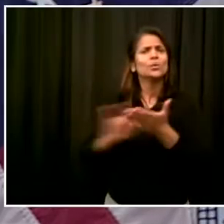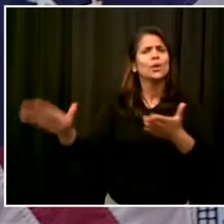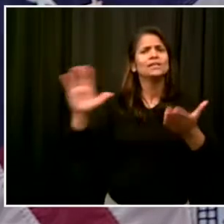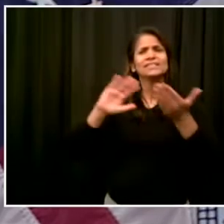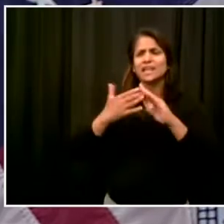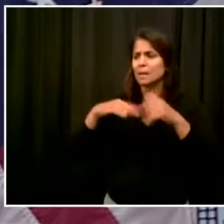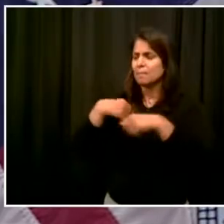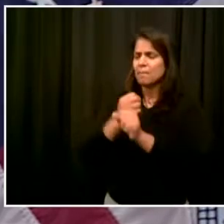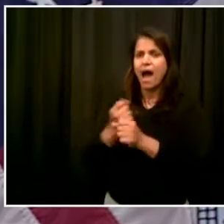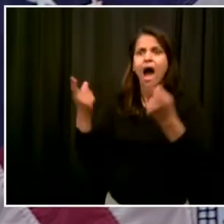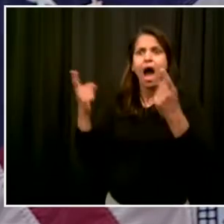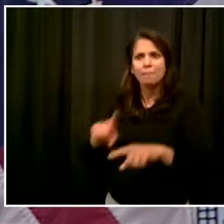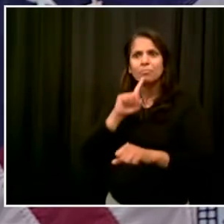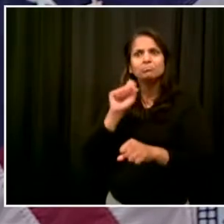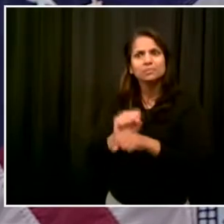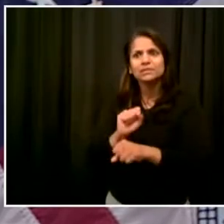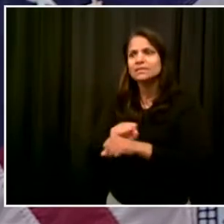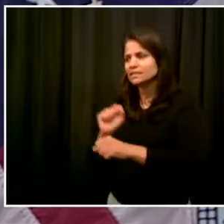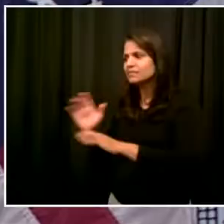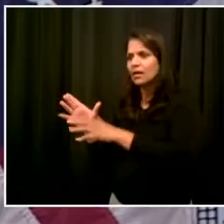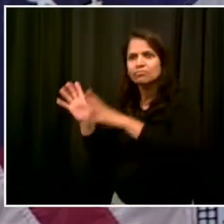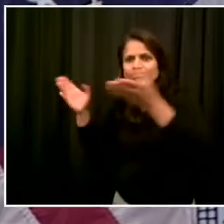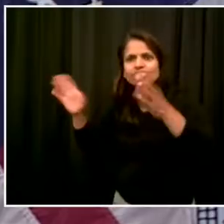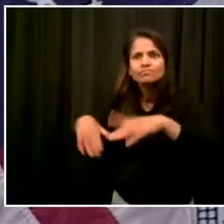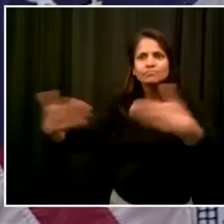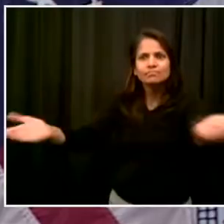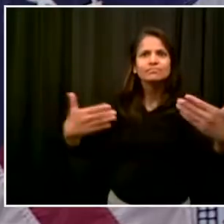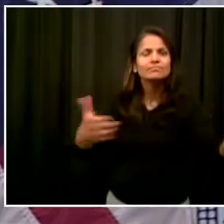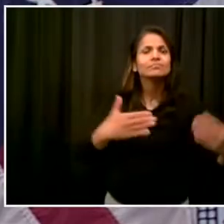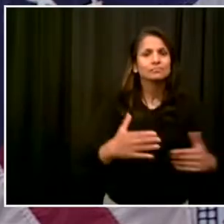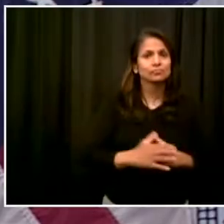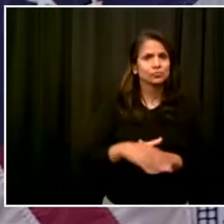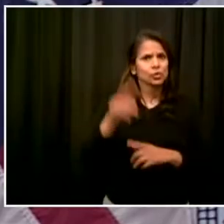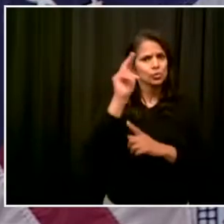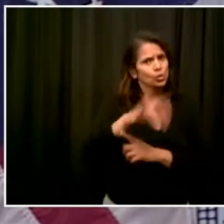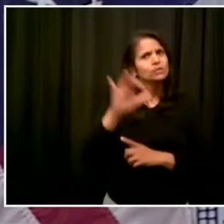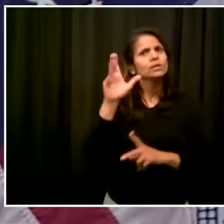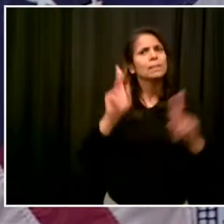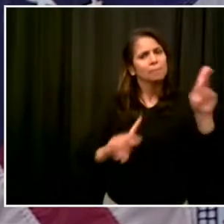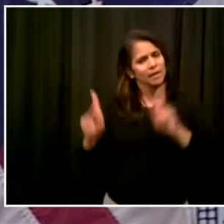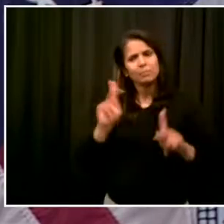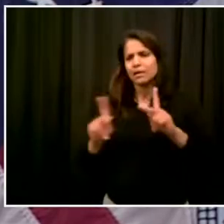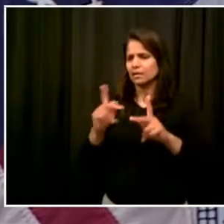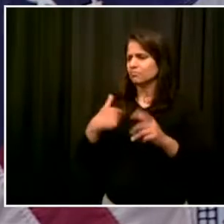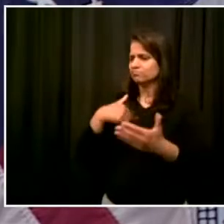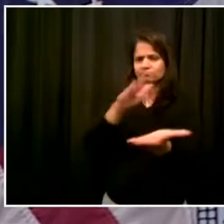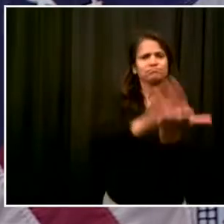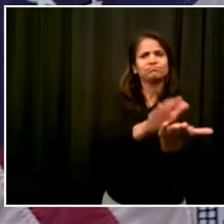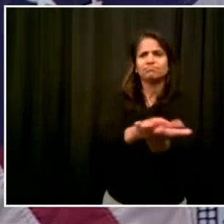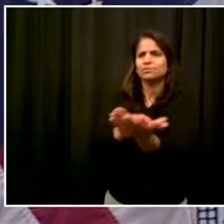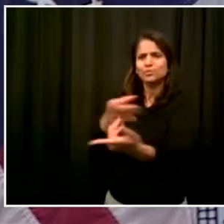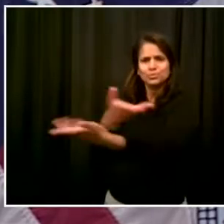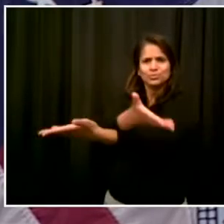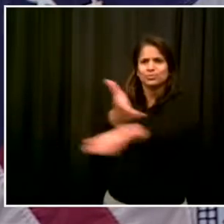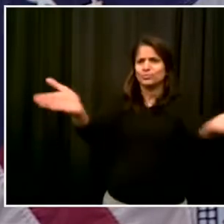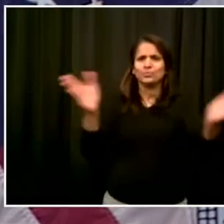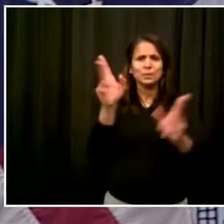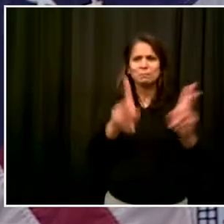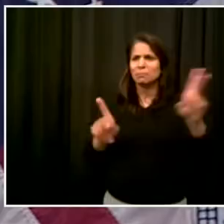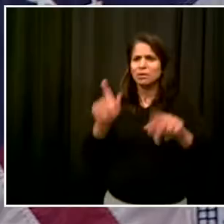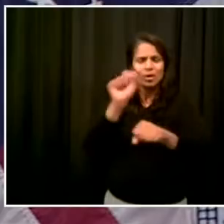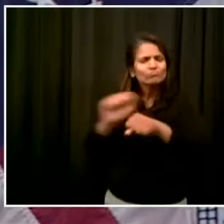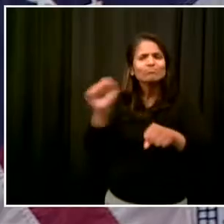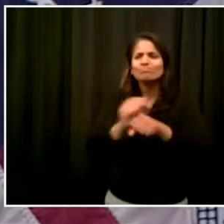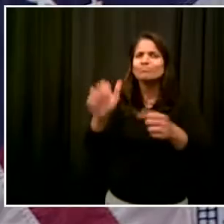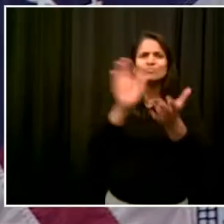have happened because New Yorkers have made it happen. And we have to keep finding those creative solutions